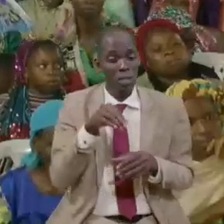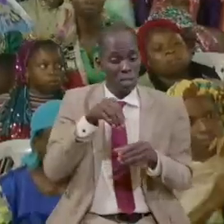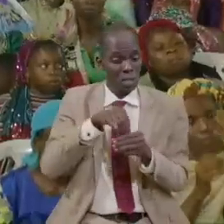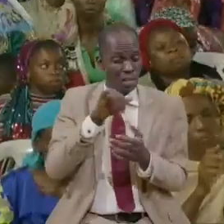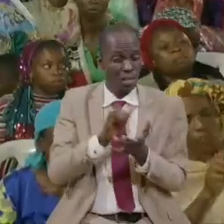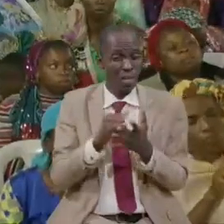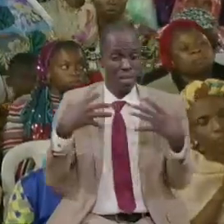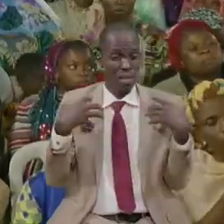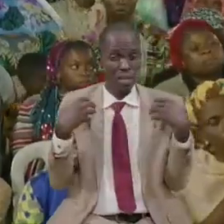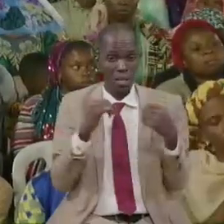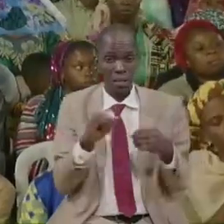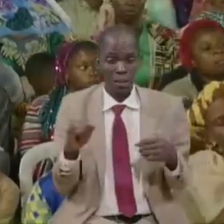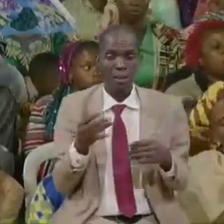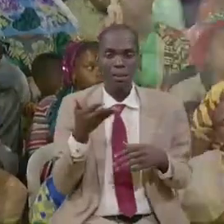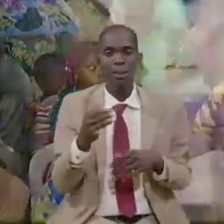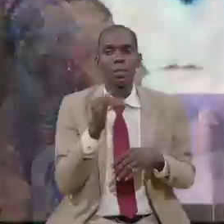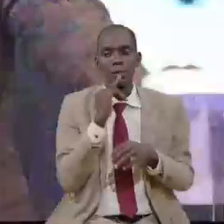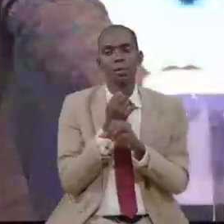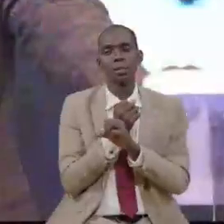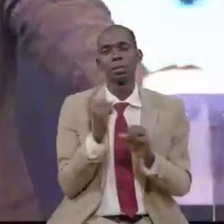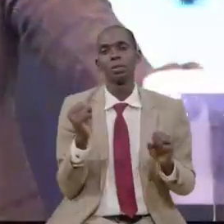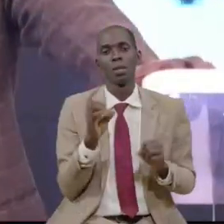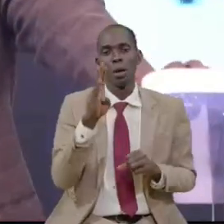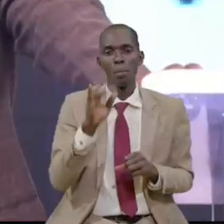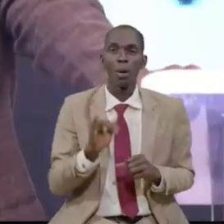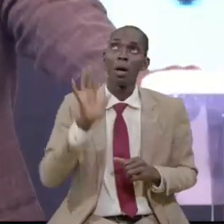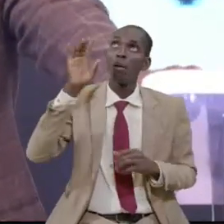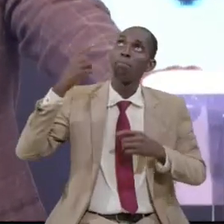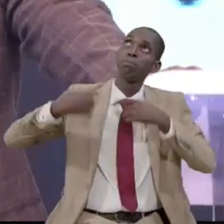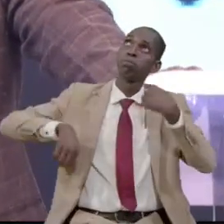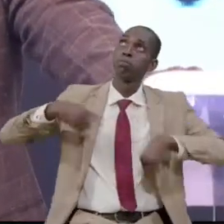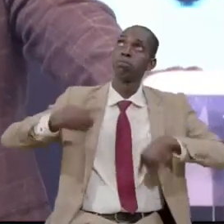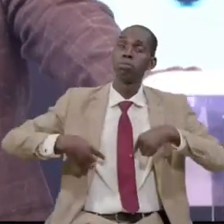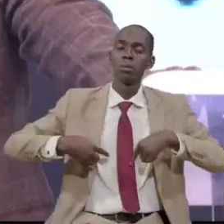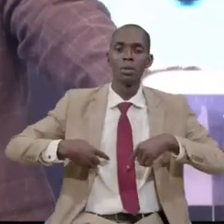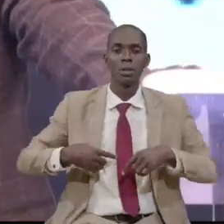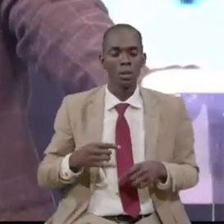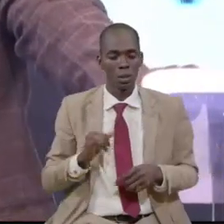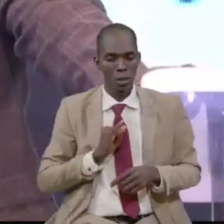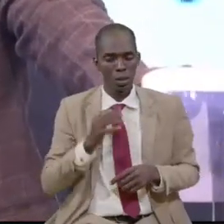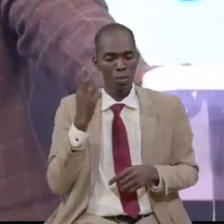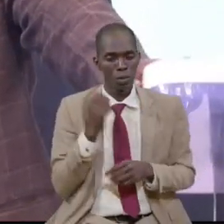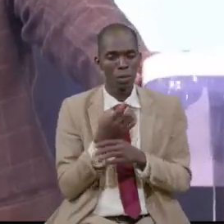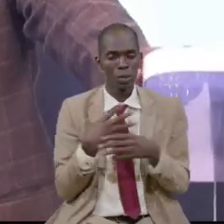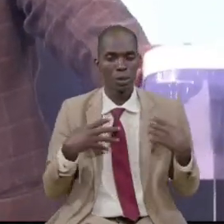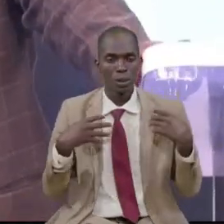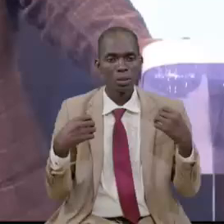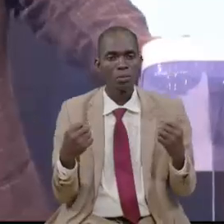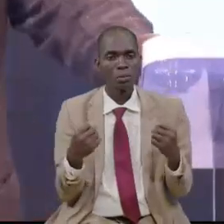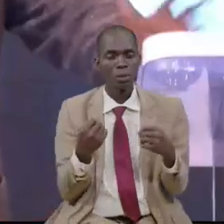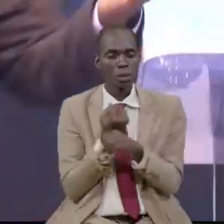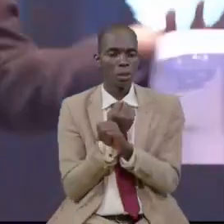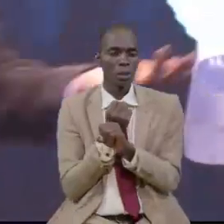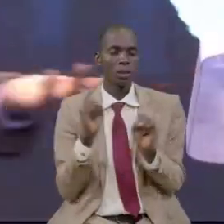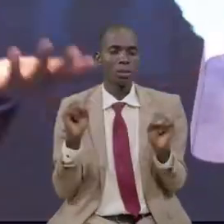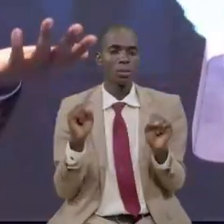was healed I saved us delivered I